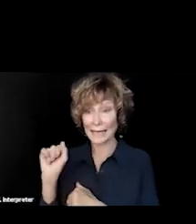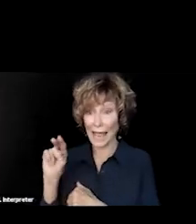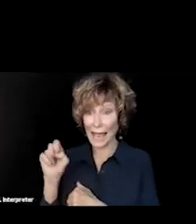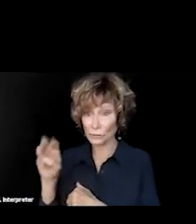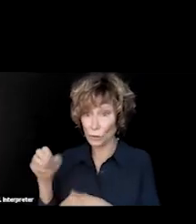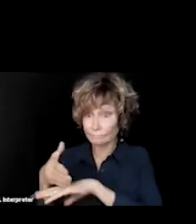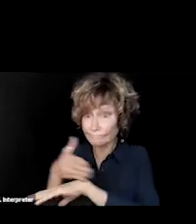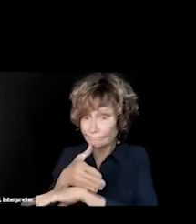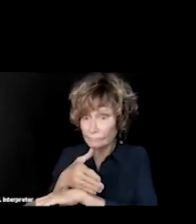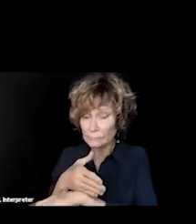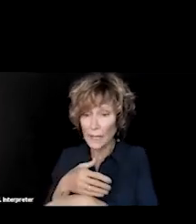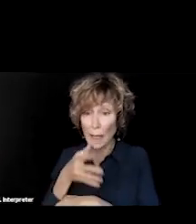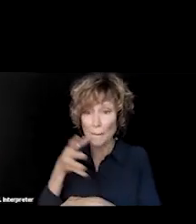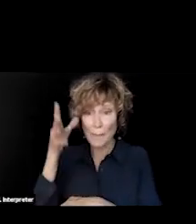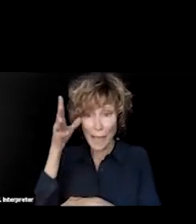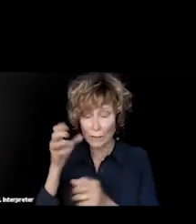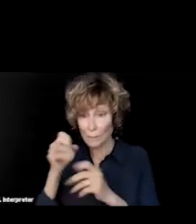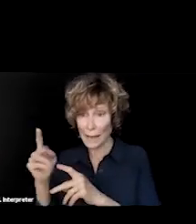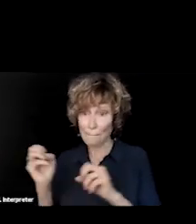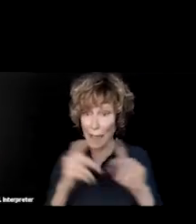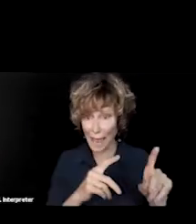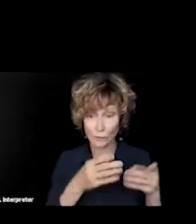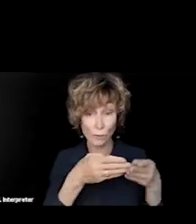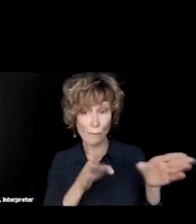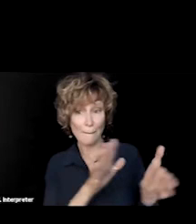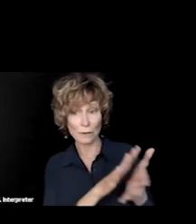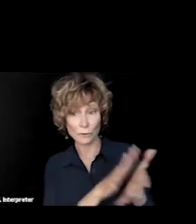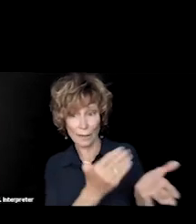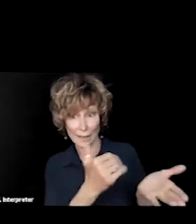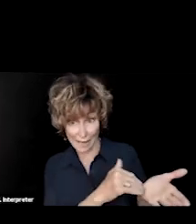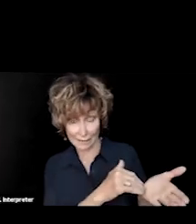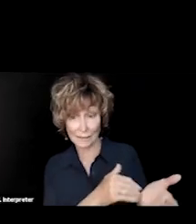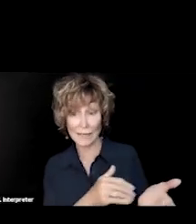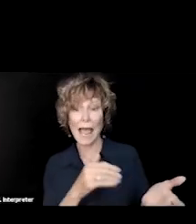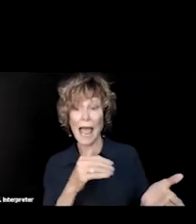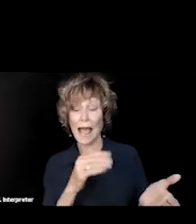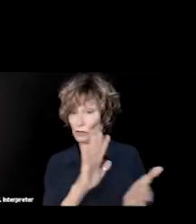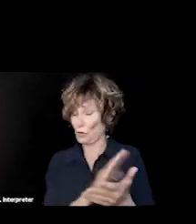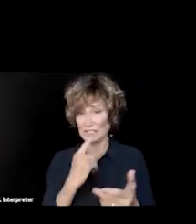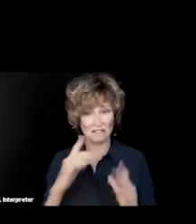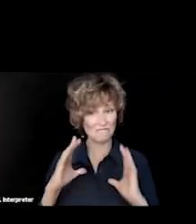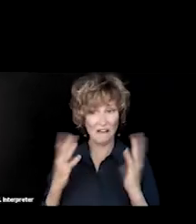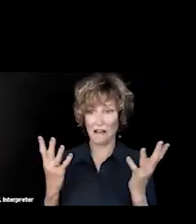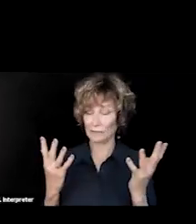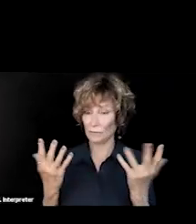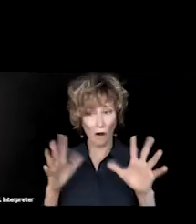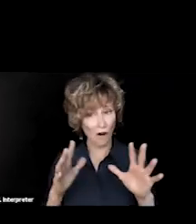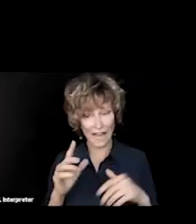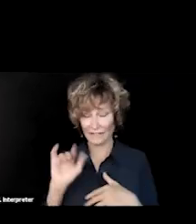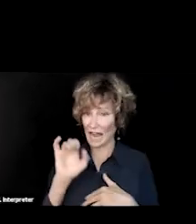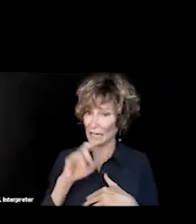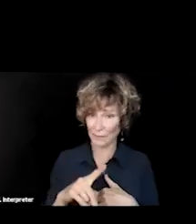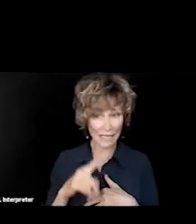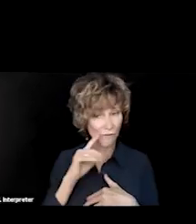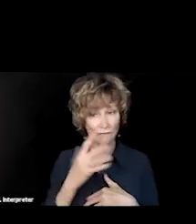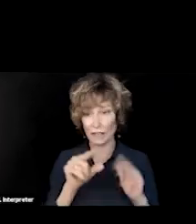progress. Then parents planned to return him to the public school. And the school said, great, we already have a draft IEP for the